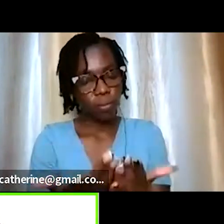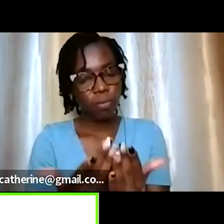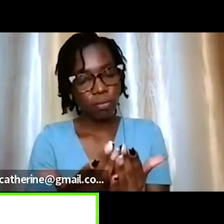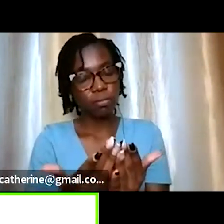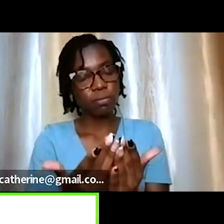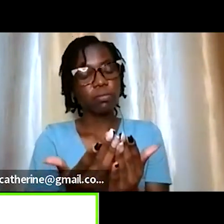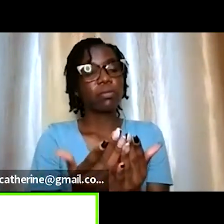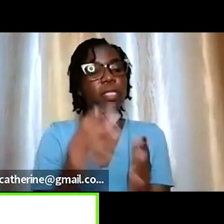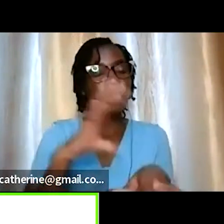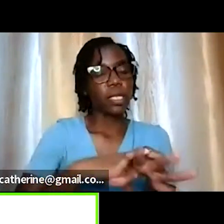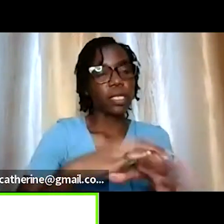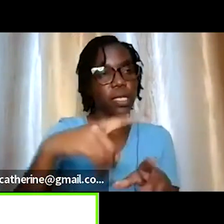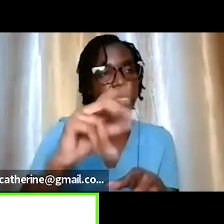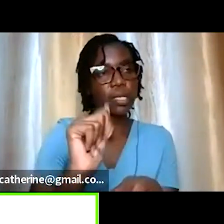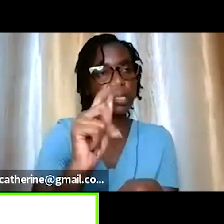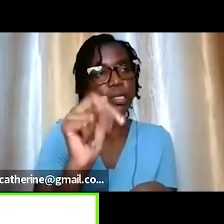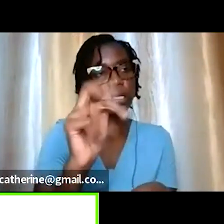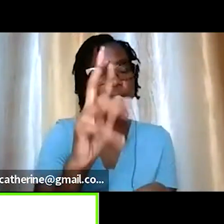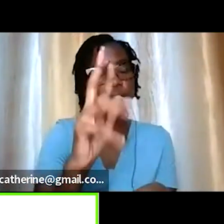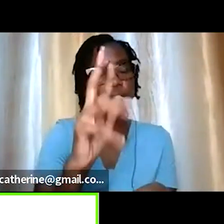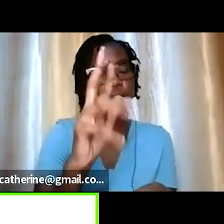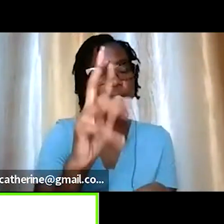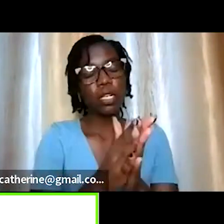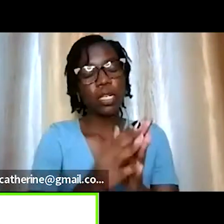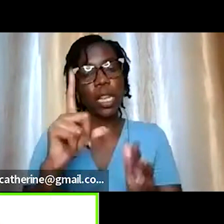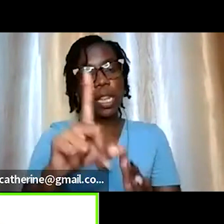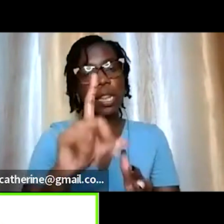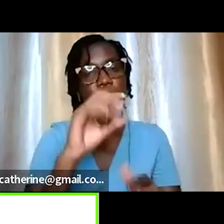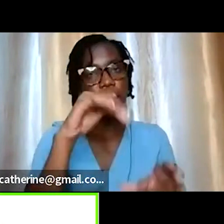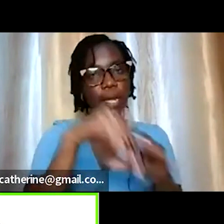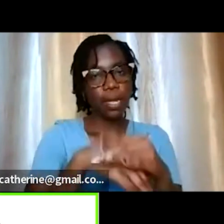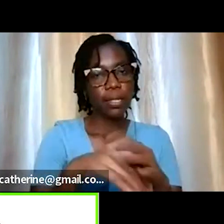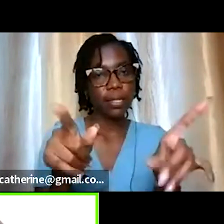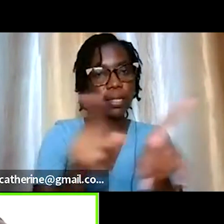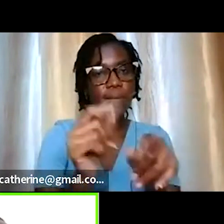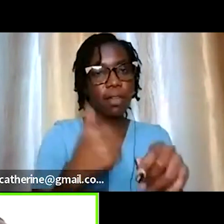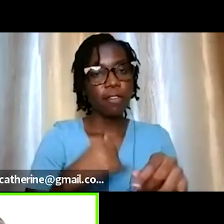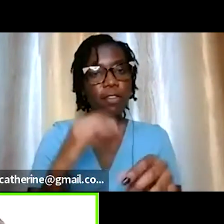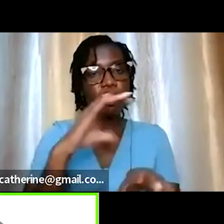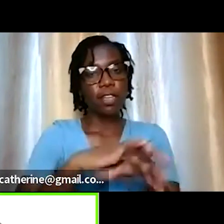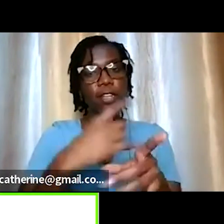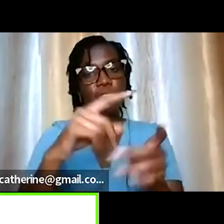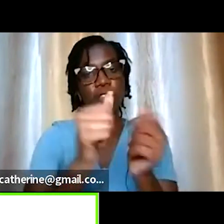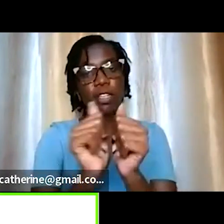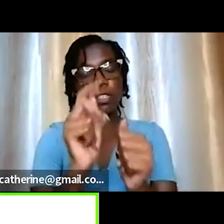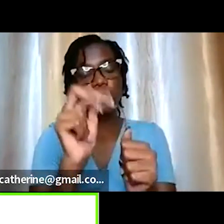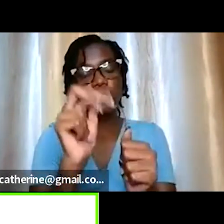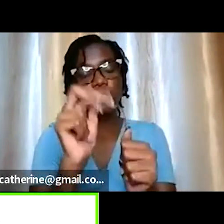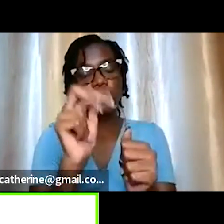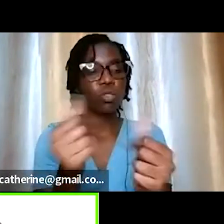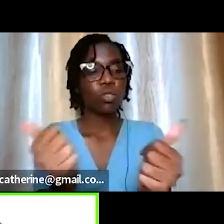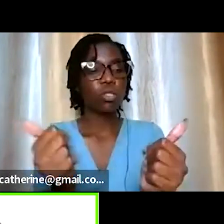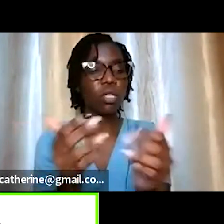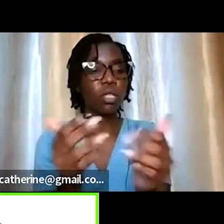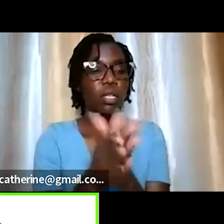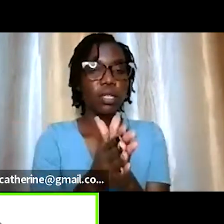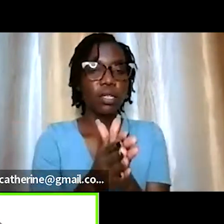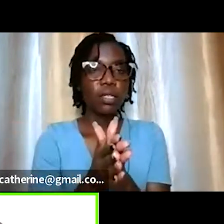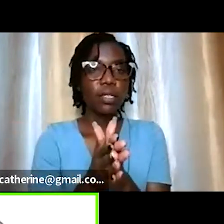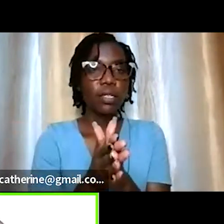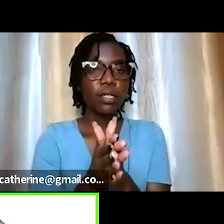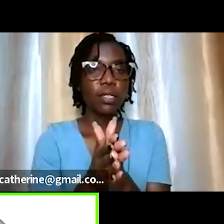on LinkedIn and Instagram, Get It Right with Atara Solutions. We will be happy to host